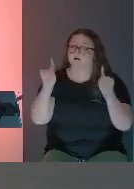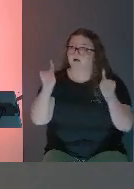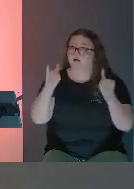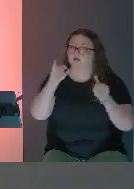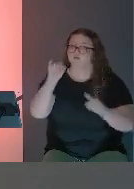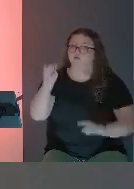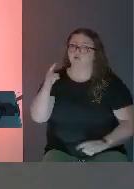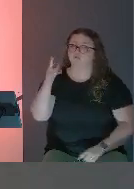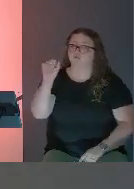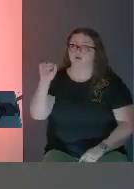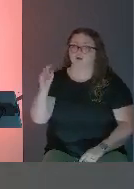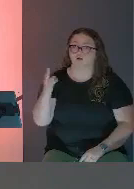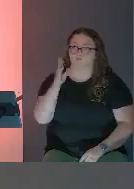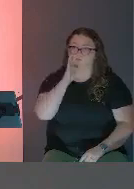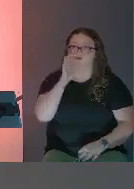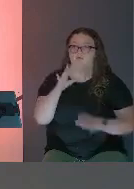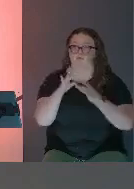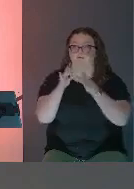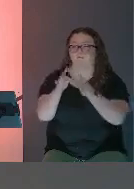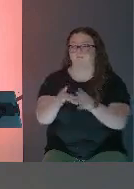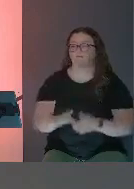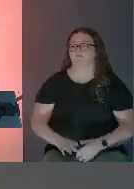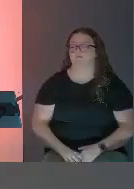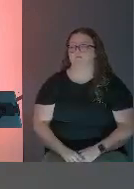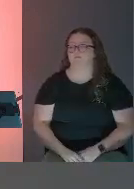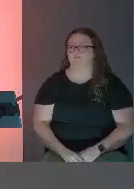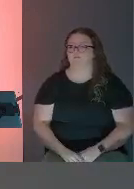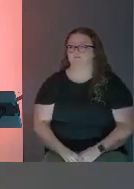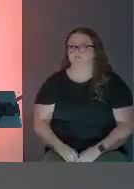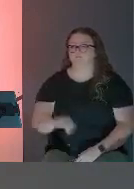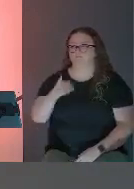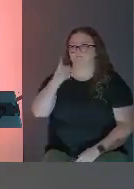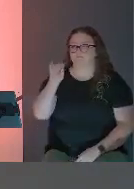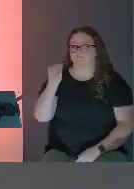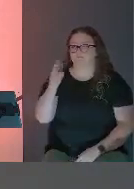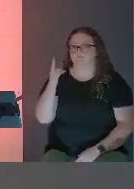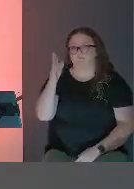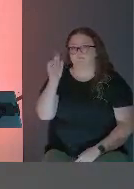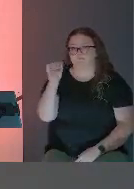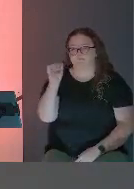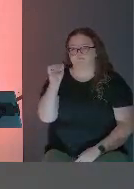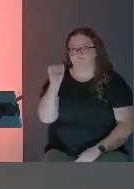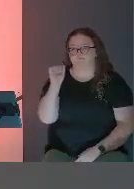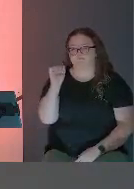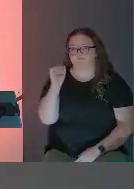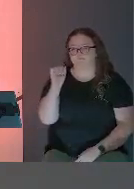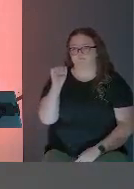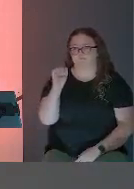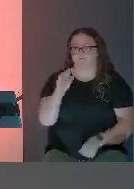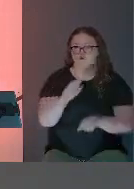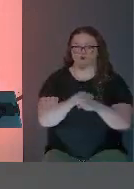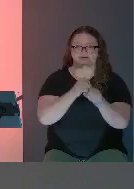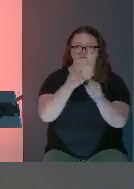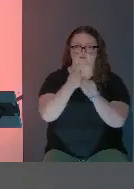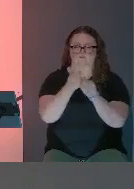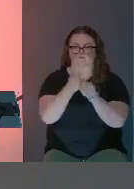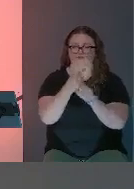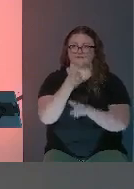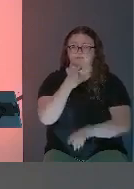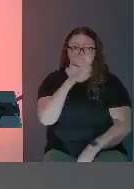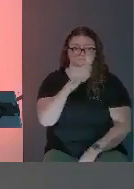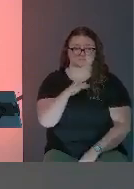Joshua who was to lead them. And Joshua, the Lord calls Joshua unto himself, and he says, "All right,